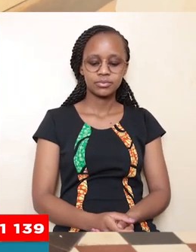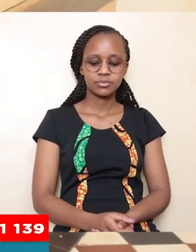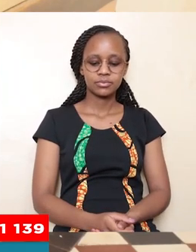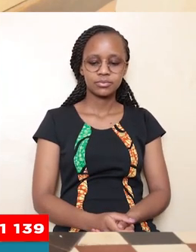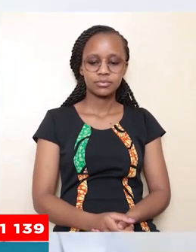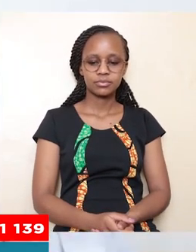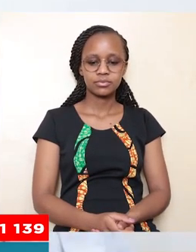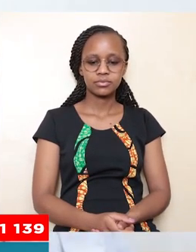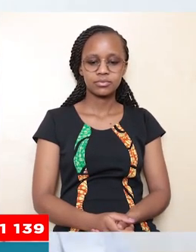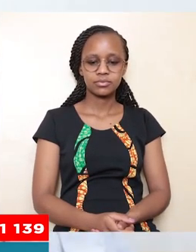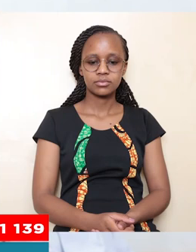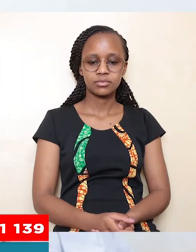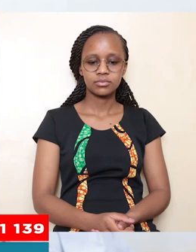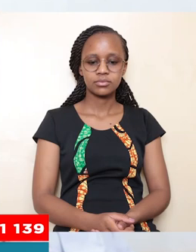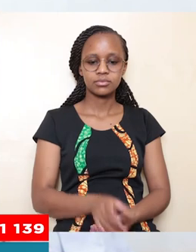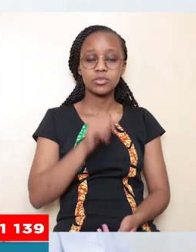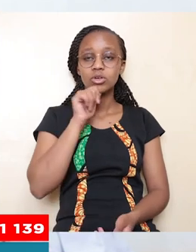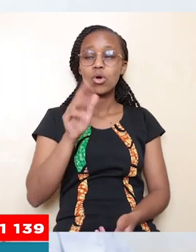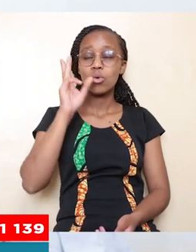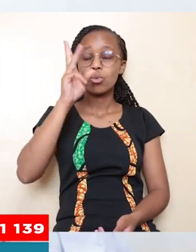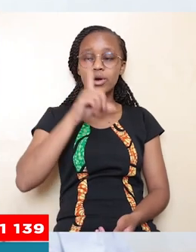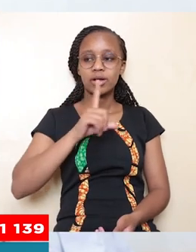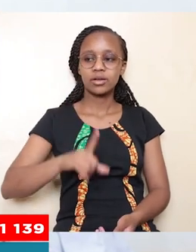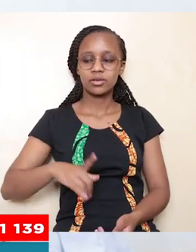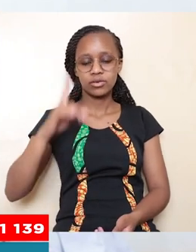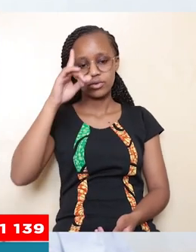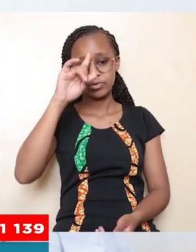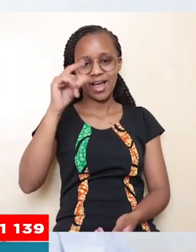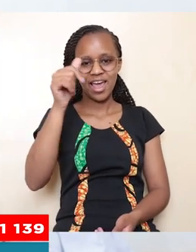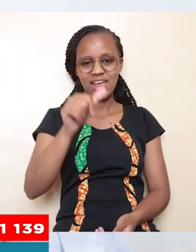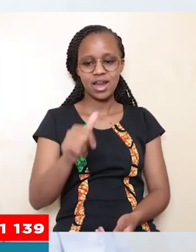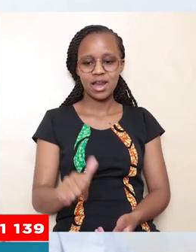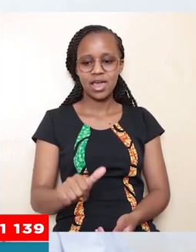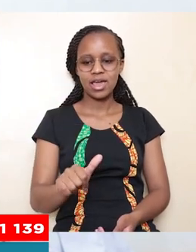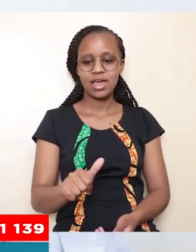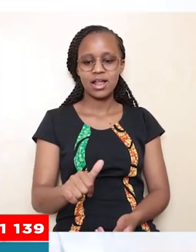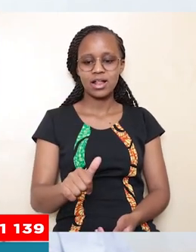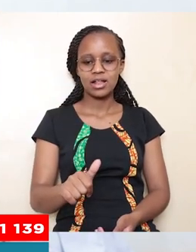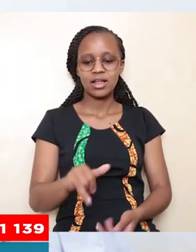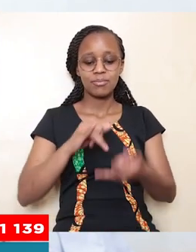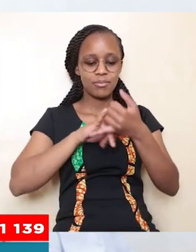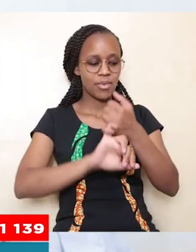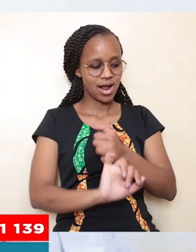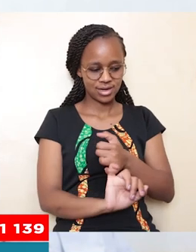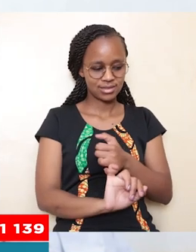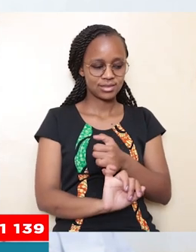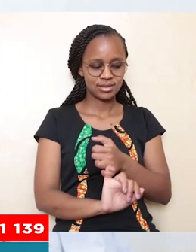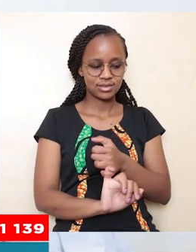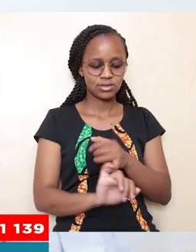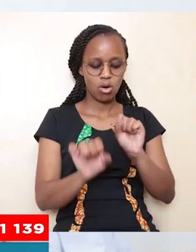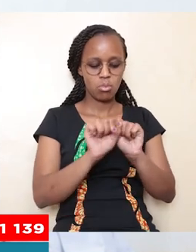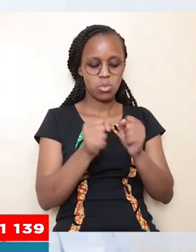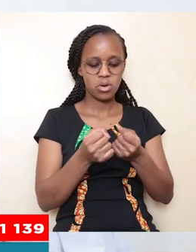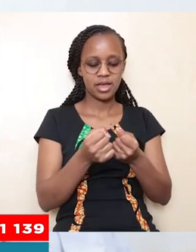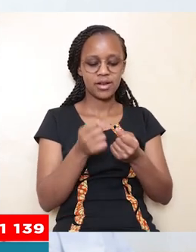that it is not the will of God for any sacramental marriage to be